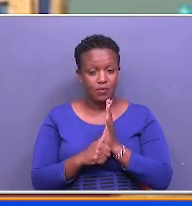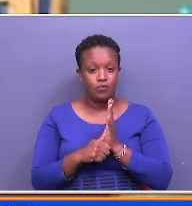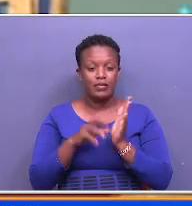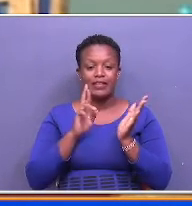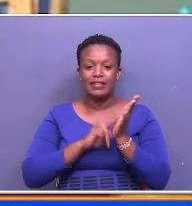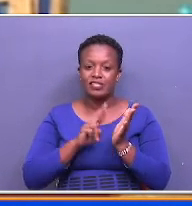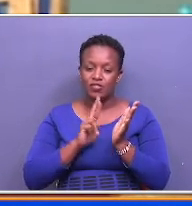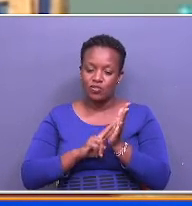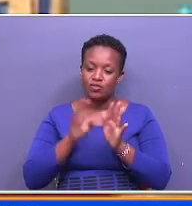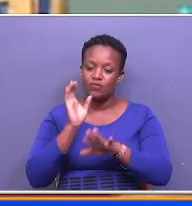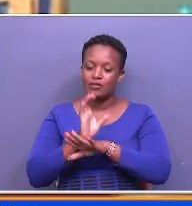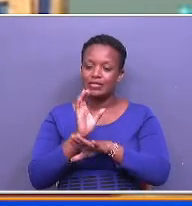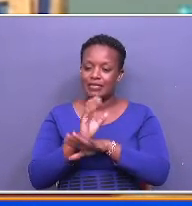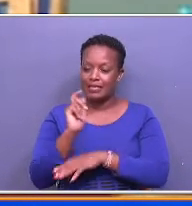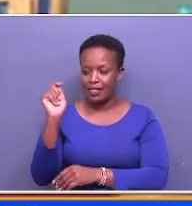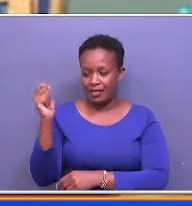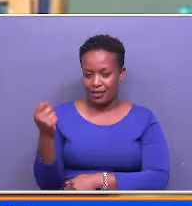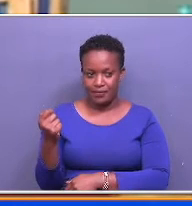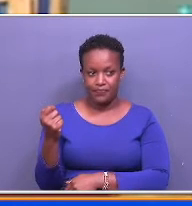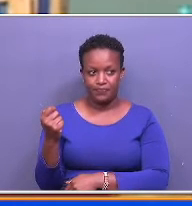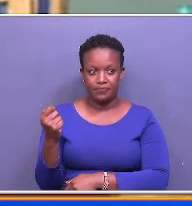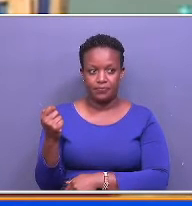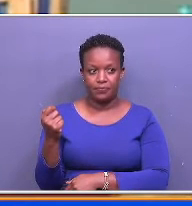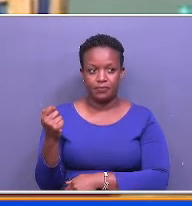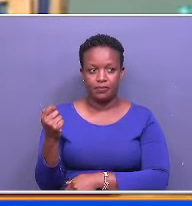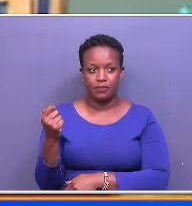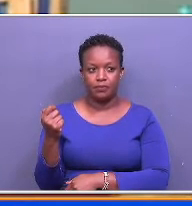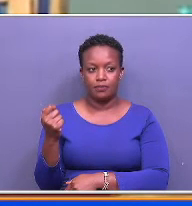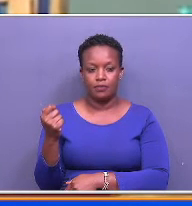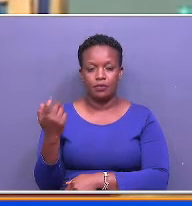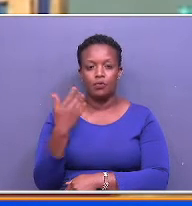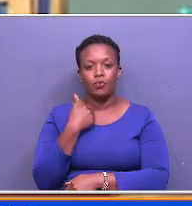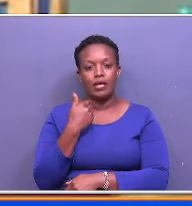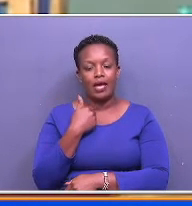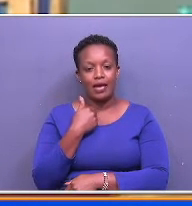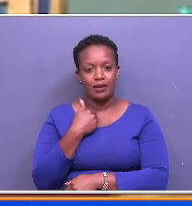in Kenya. There's a moratorium, and